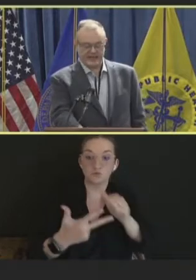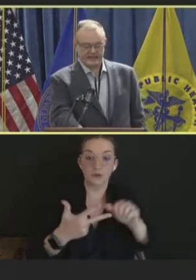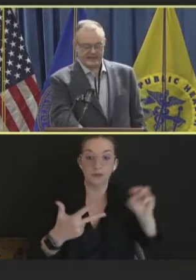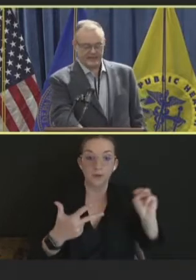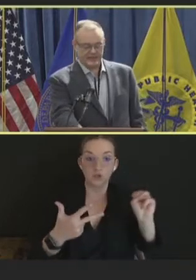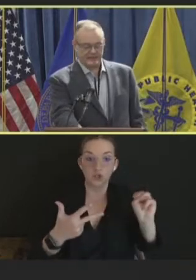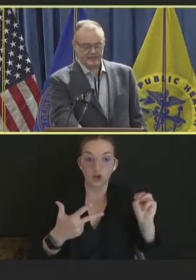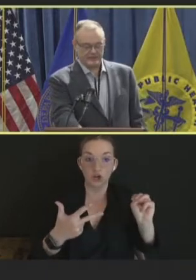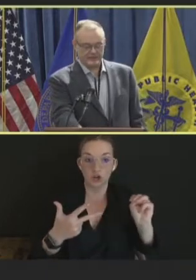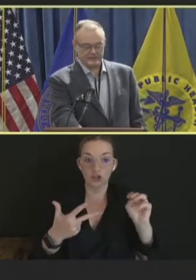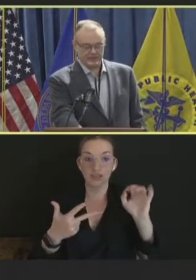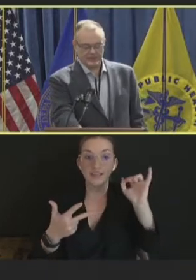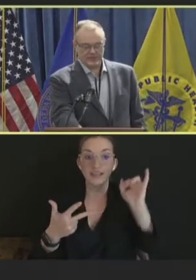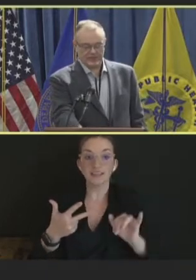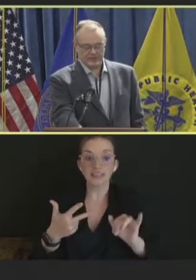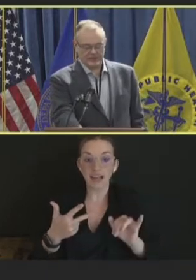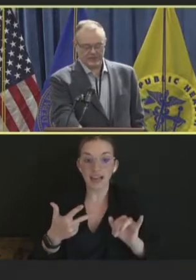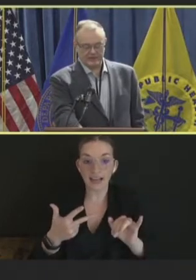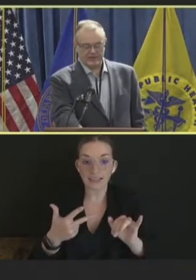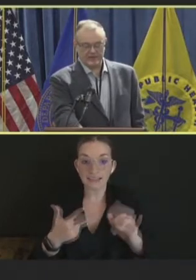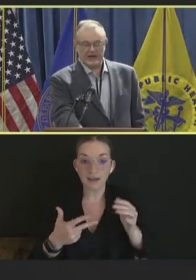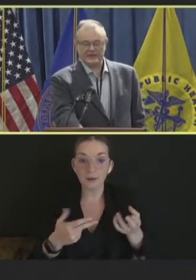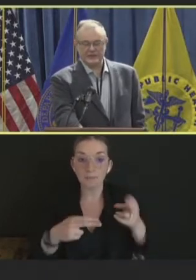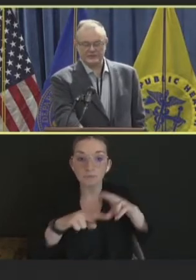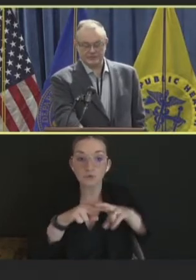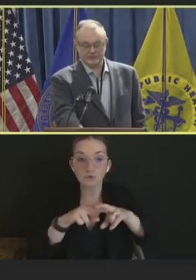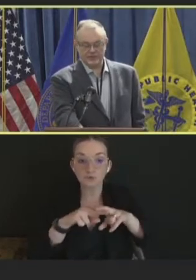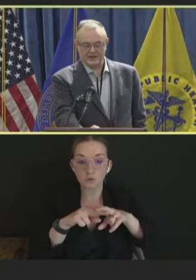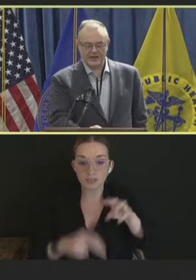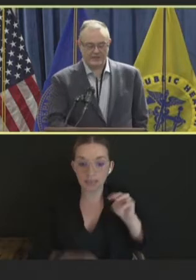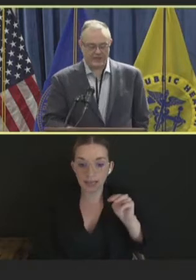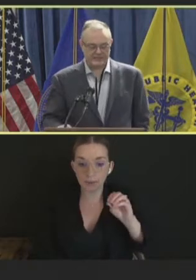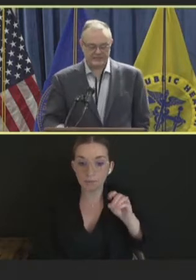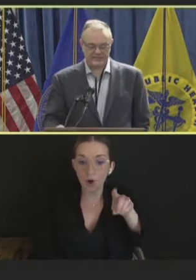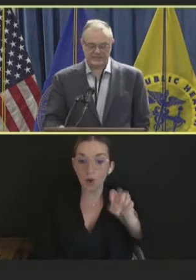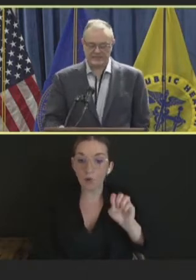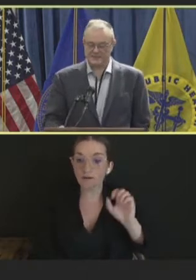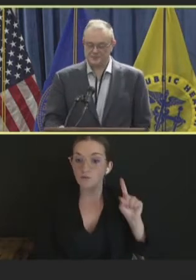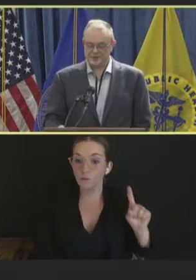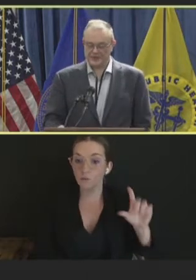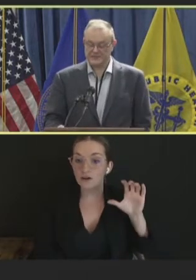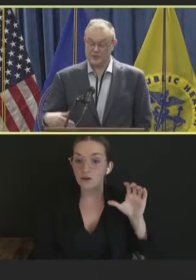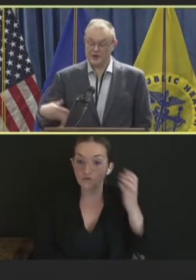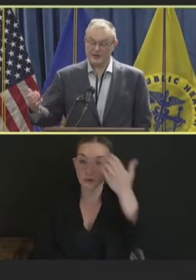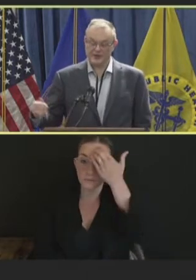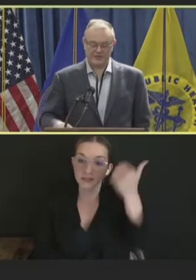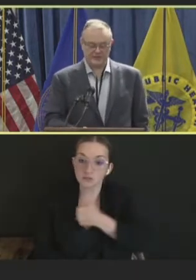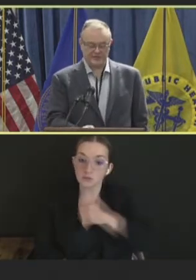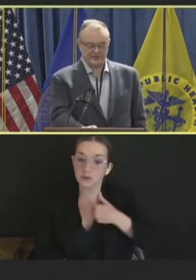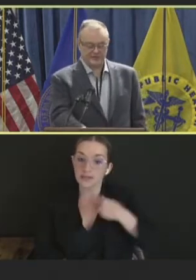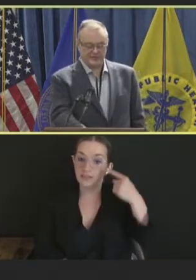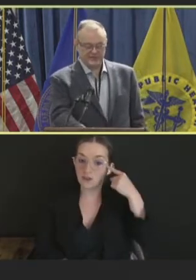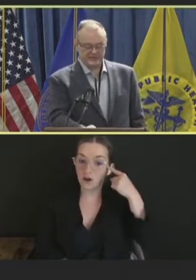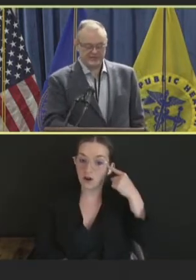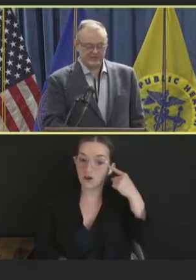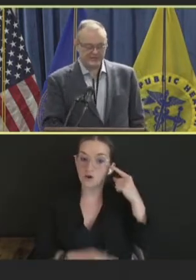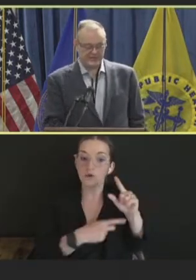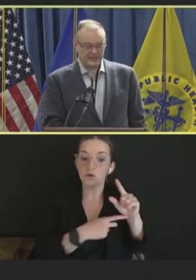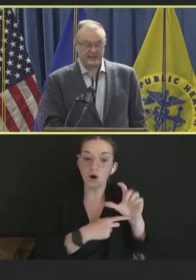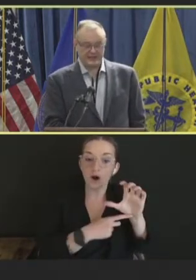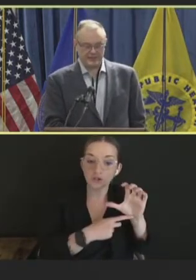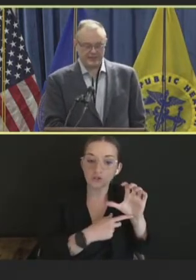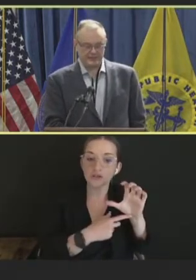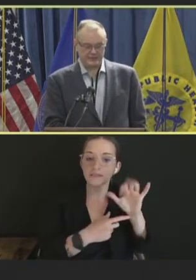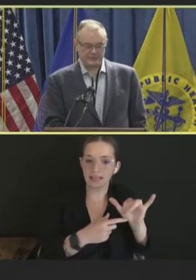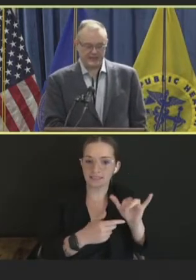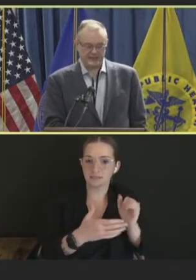at that time that was the thought that was the 100 mics is the primary regimen, 50 ended